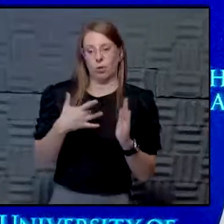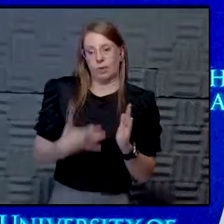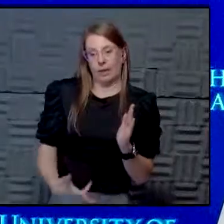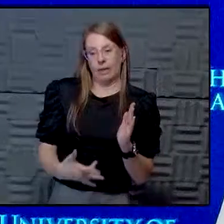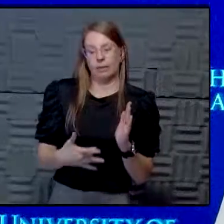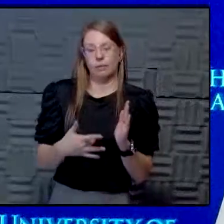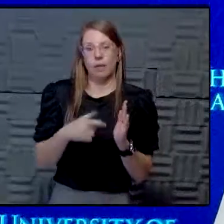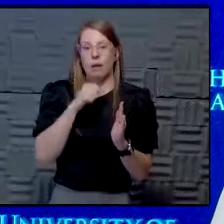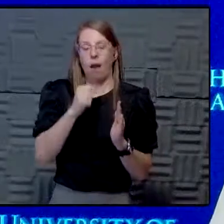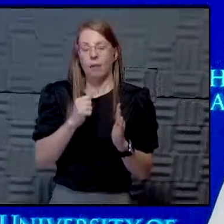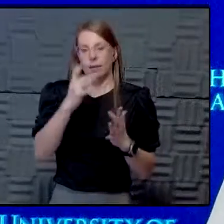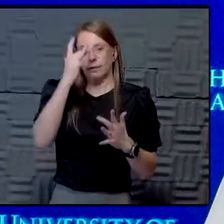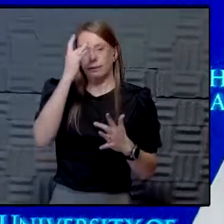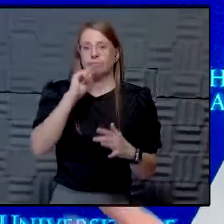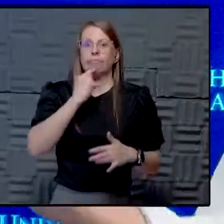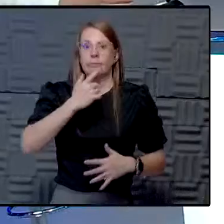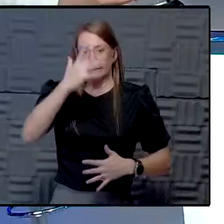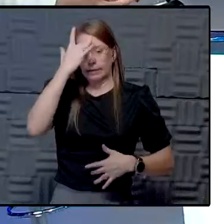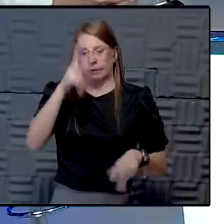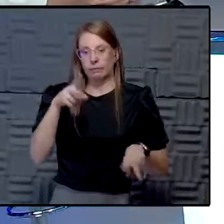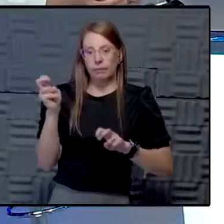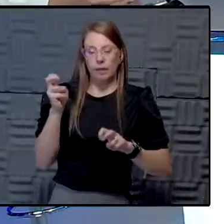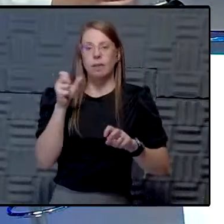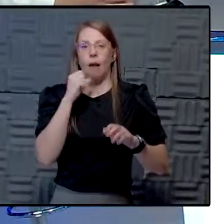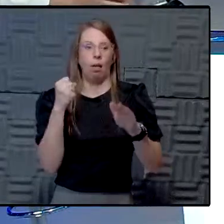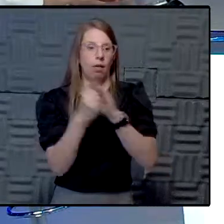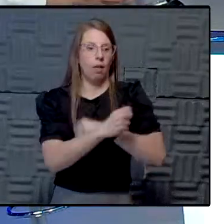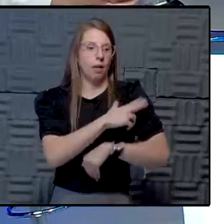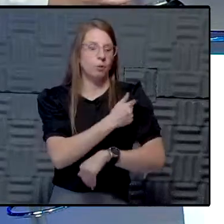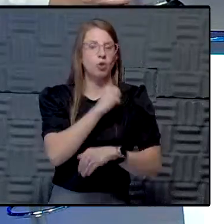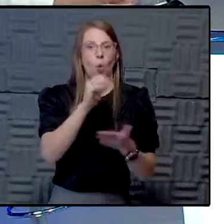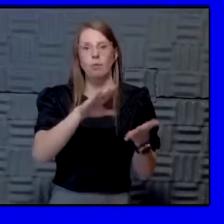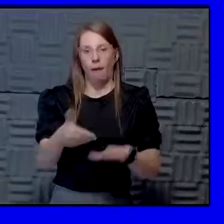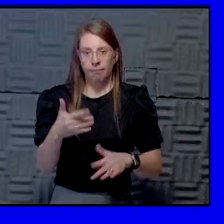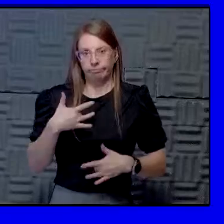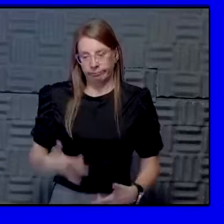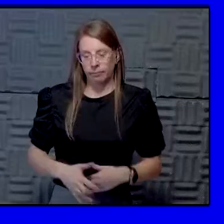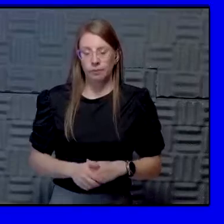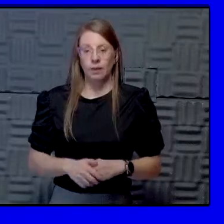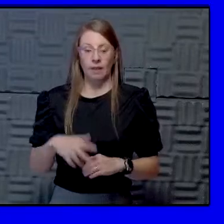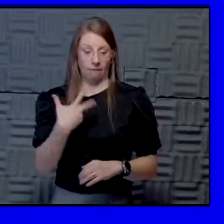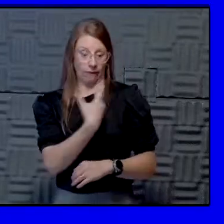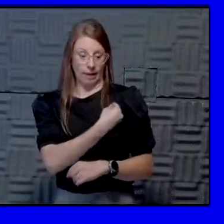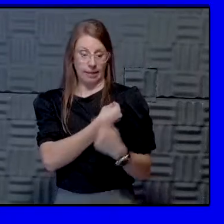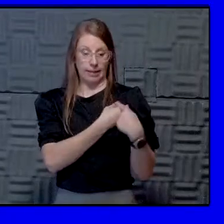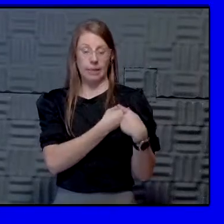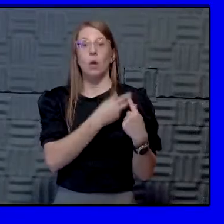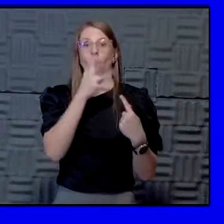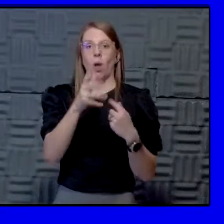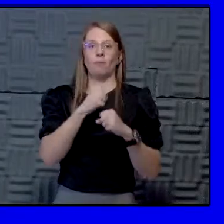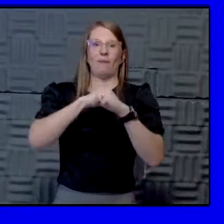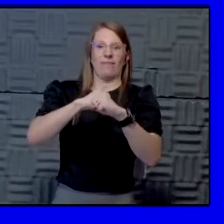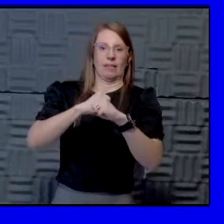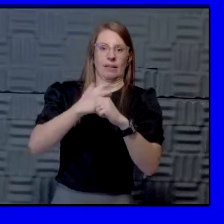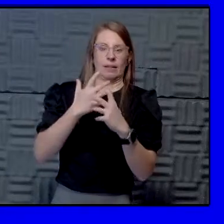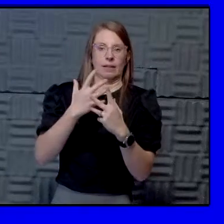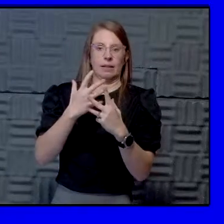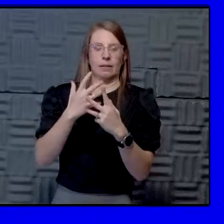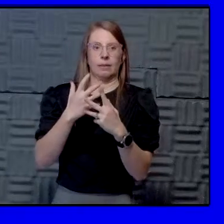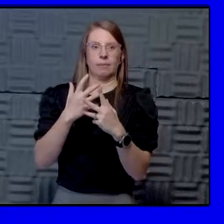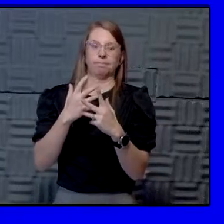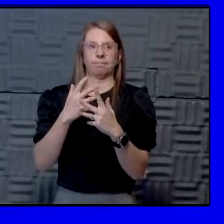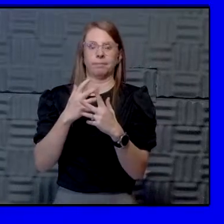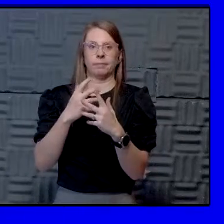be very sick and you're not hospitalized, you don't die. Yeah, I think that's the important part. This vaccination, these vaccines are going to prevent that